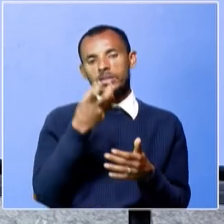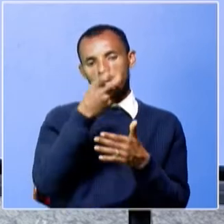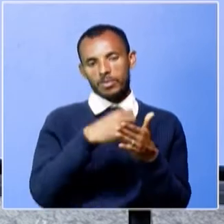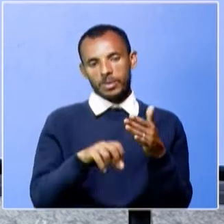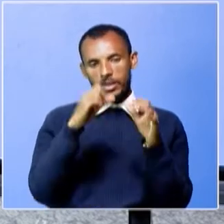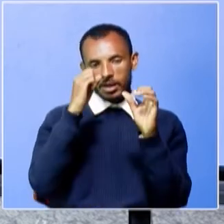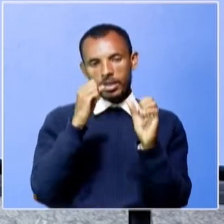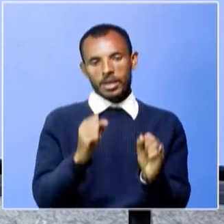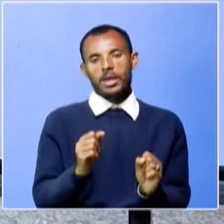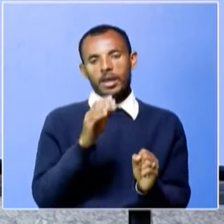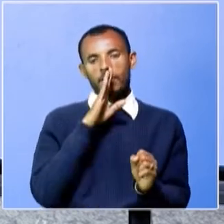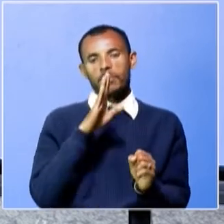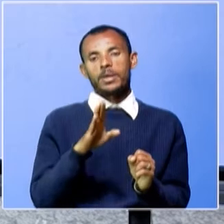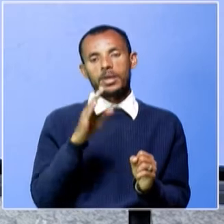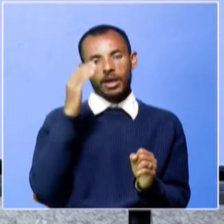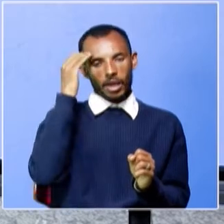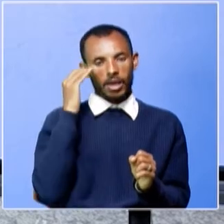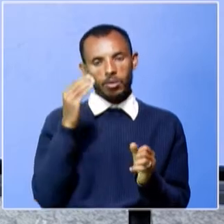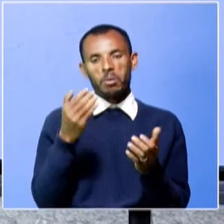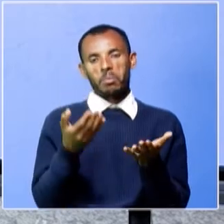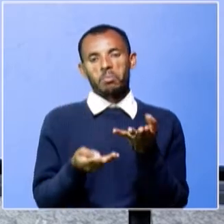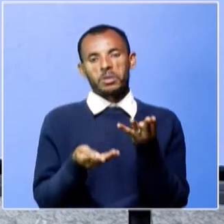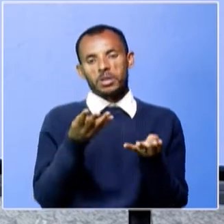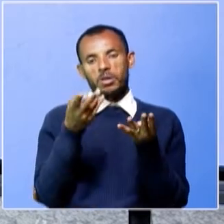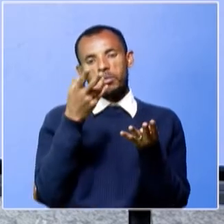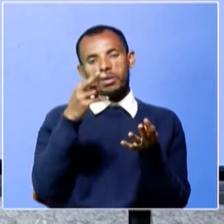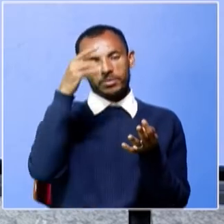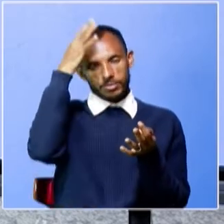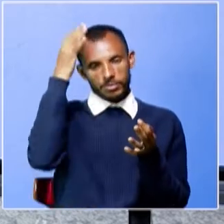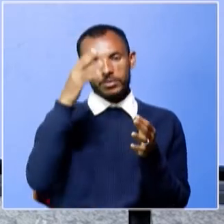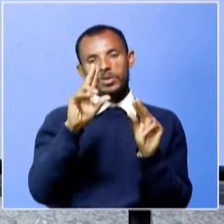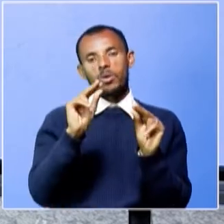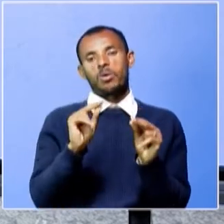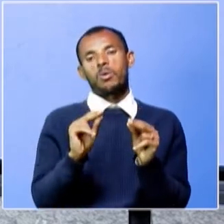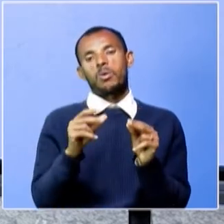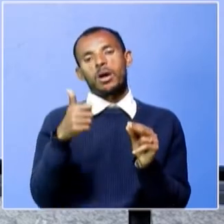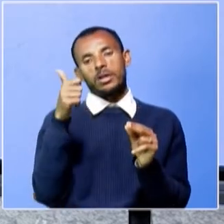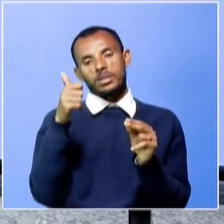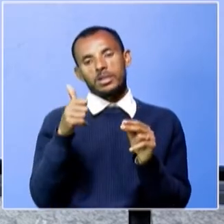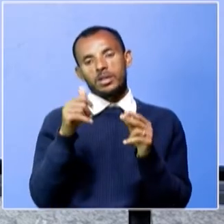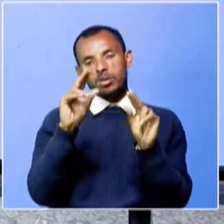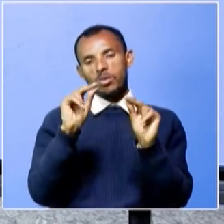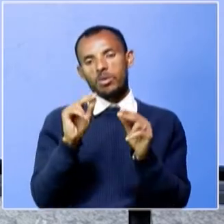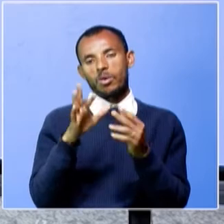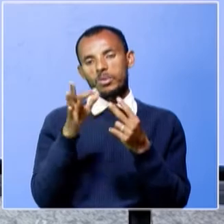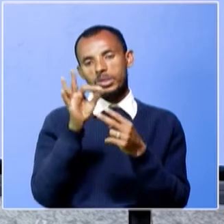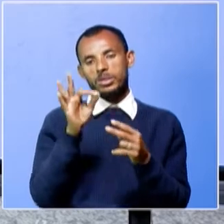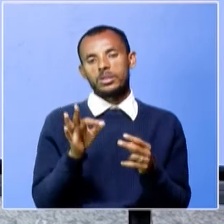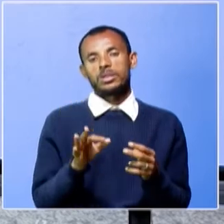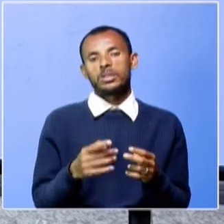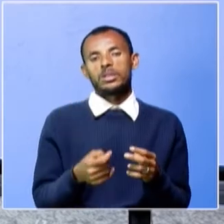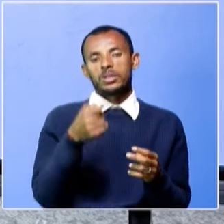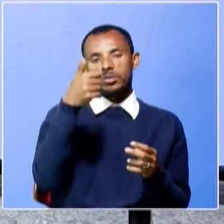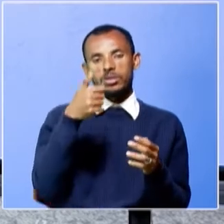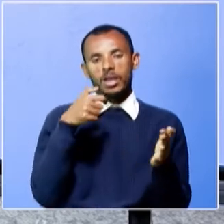can be head or tail. There is no other option because we are throwing or we are